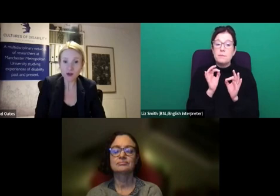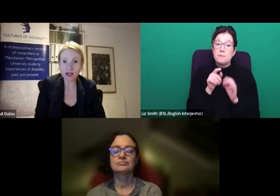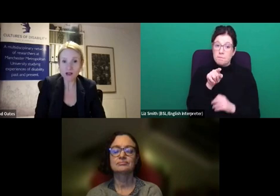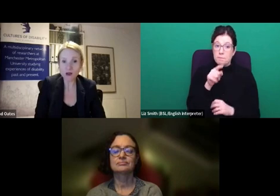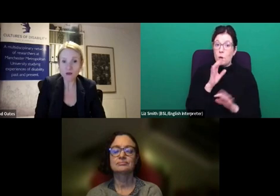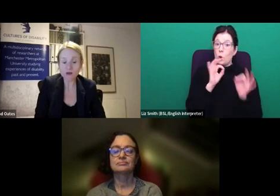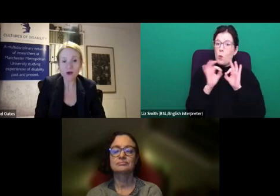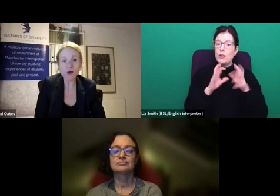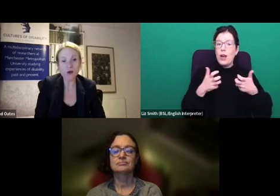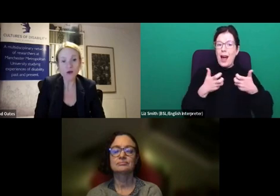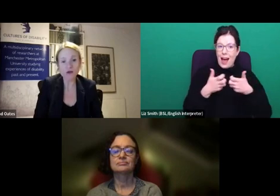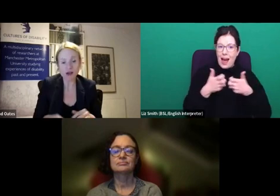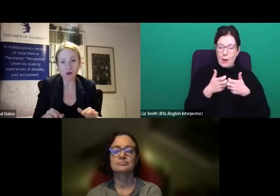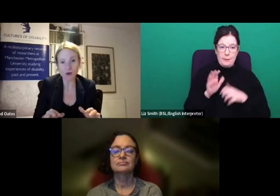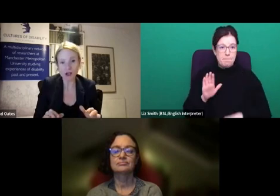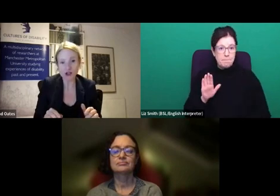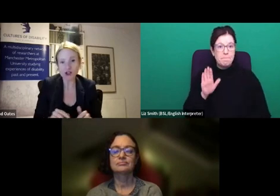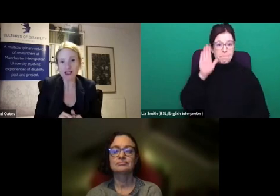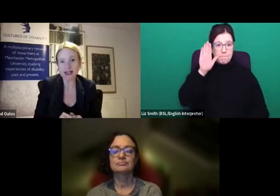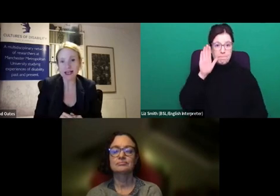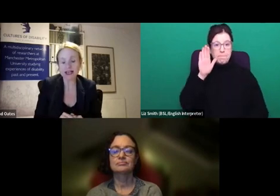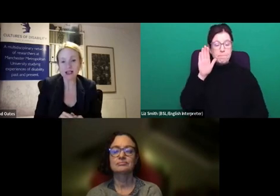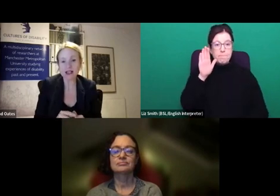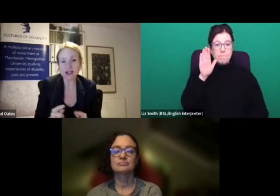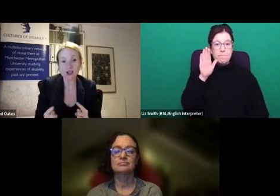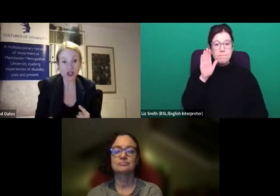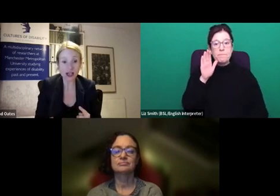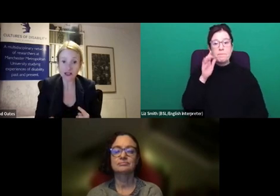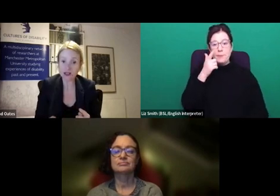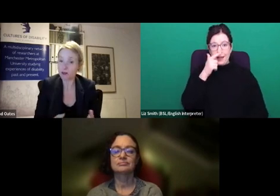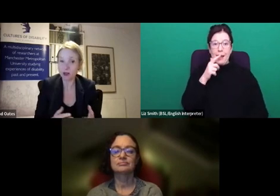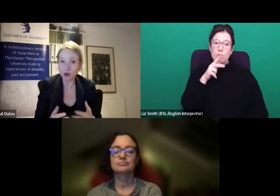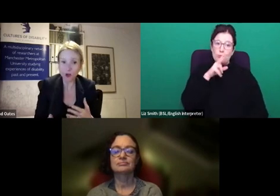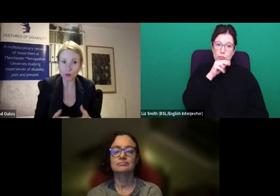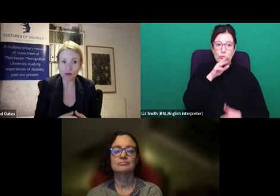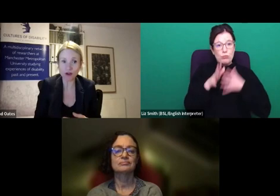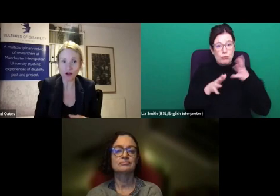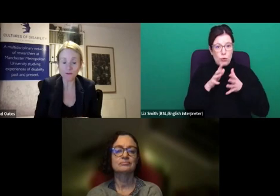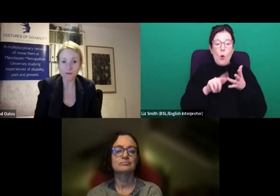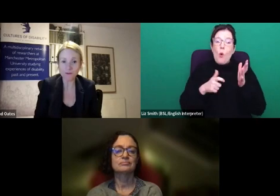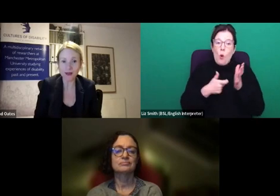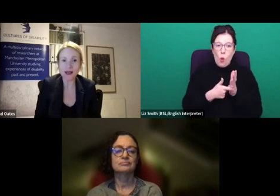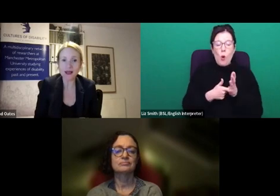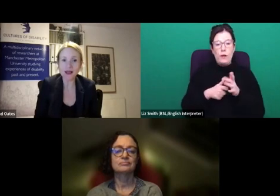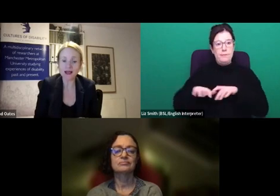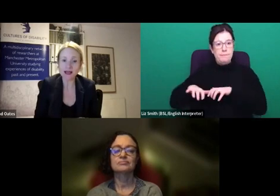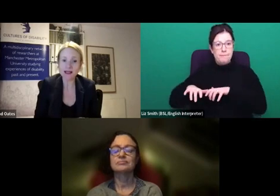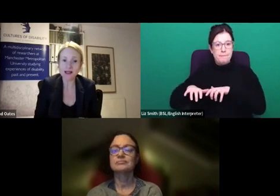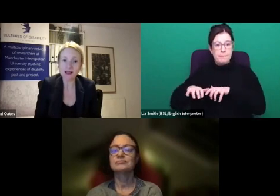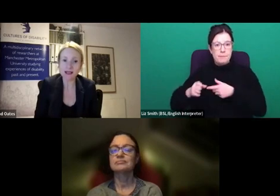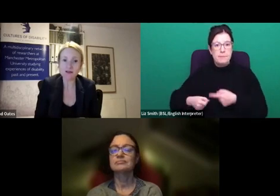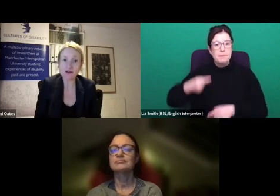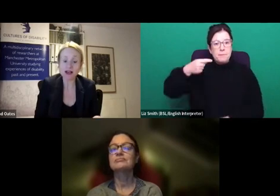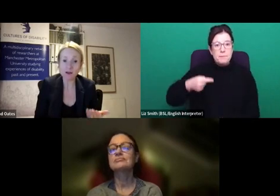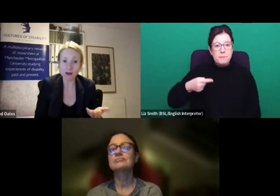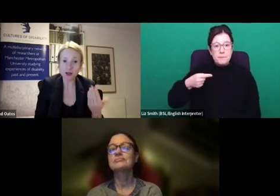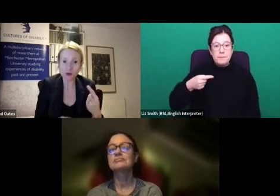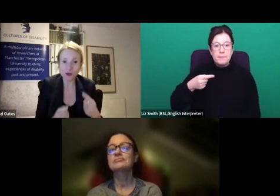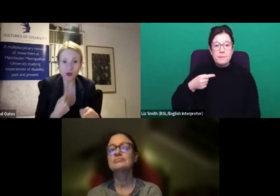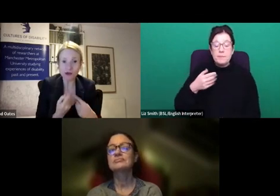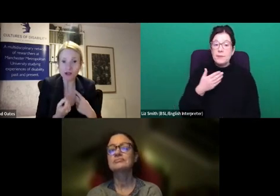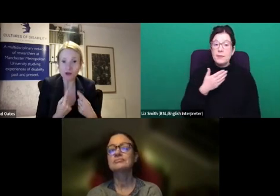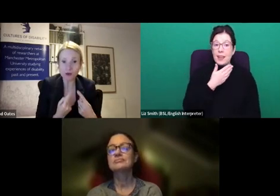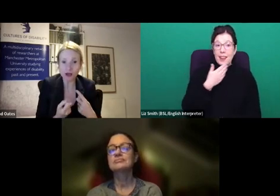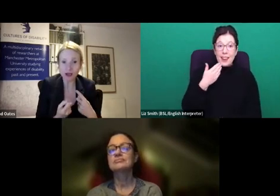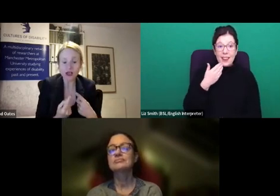to put your hand up or to write your question in the chat, depending on what you prefer. Liz is very happy